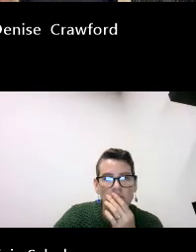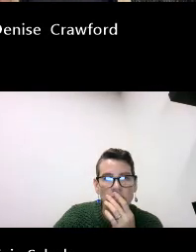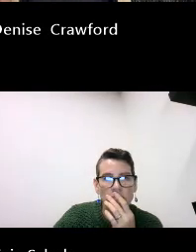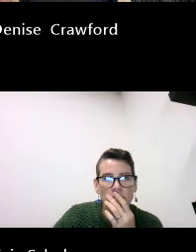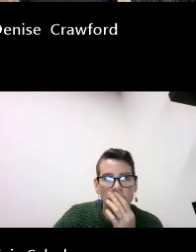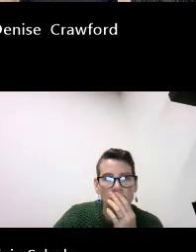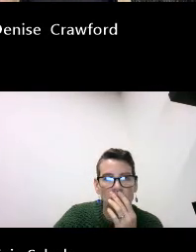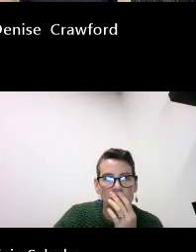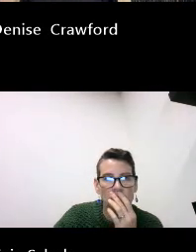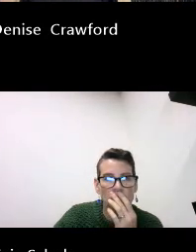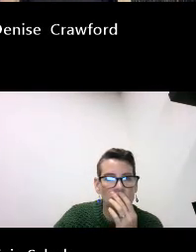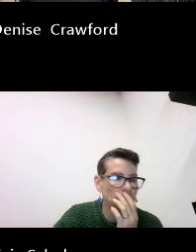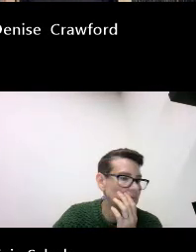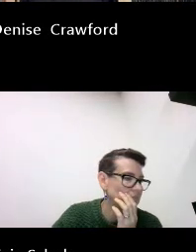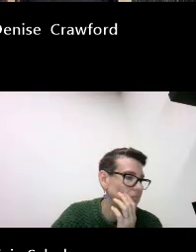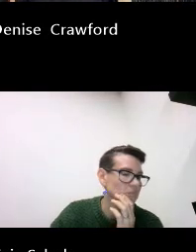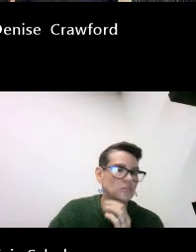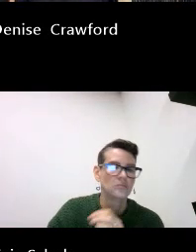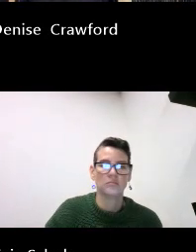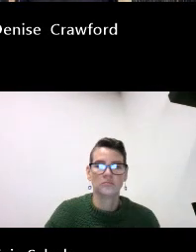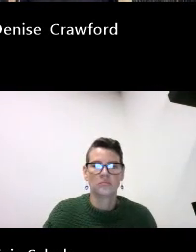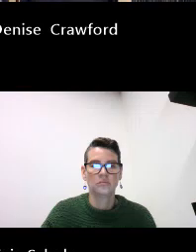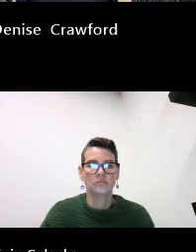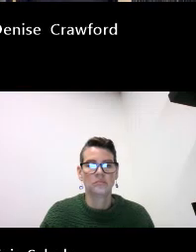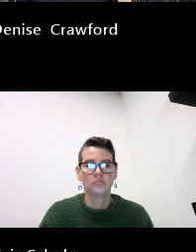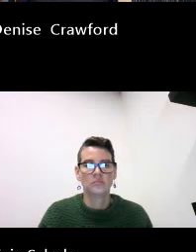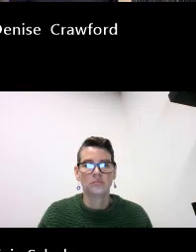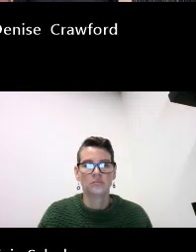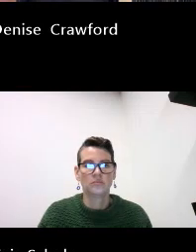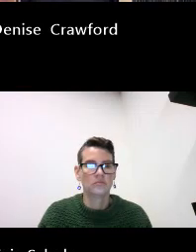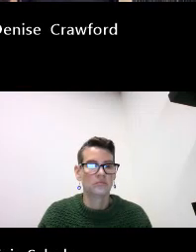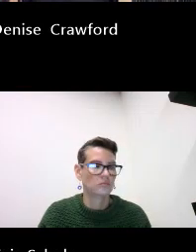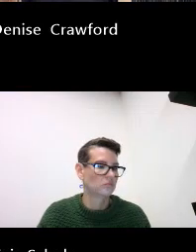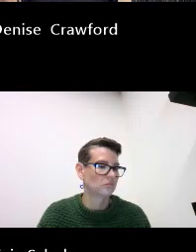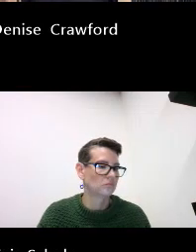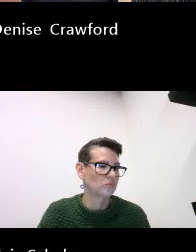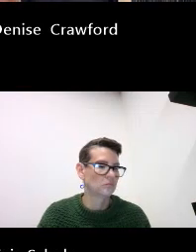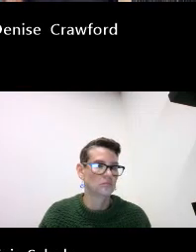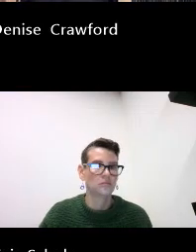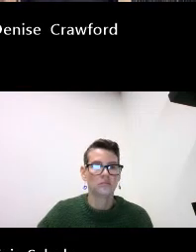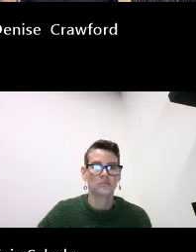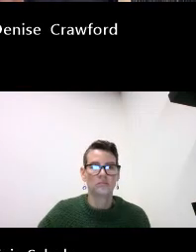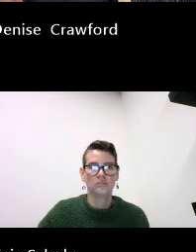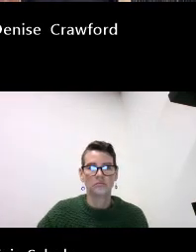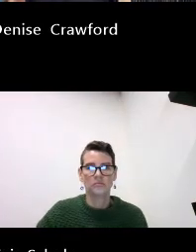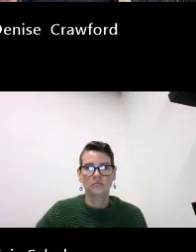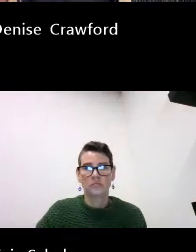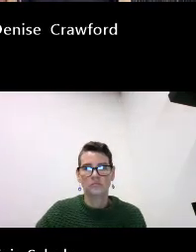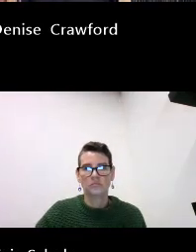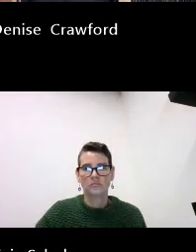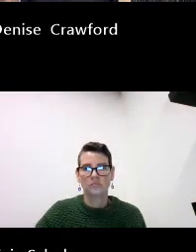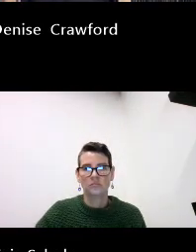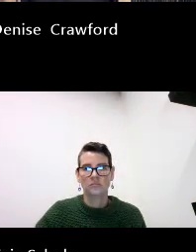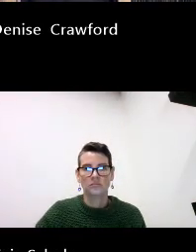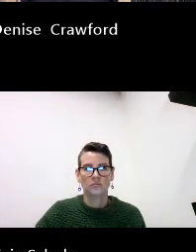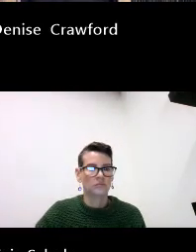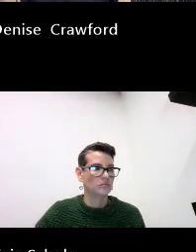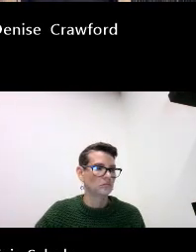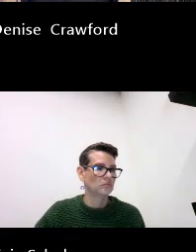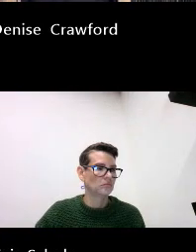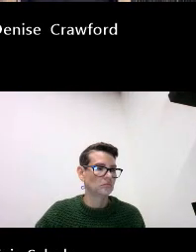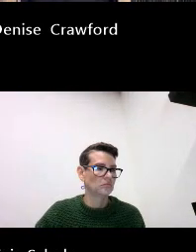client was engaged throughout the session, receptive to feedback and verbalized understanding, expressed confidence and ability to